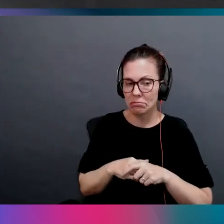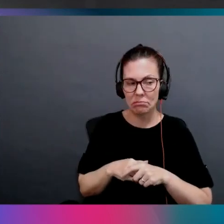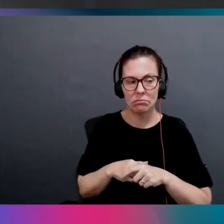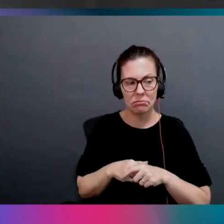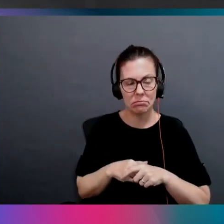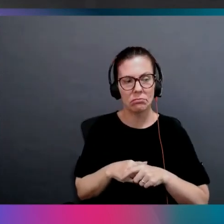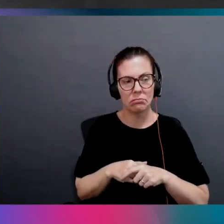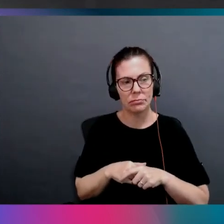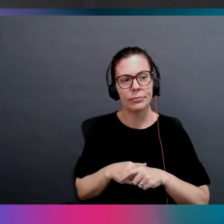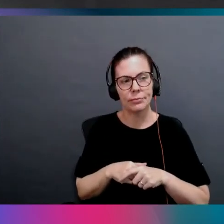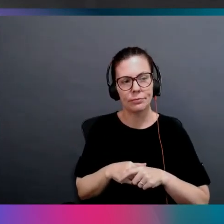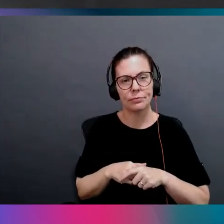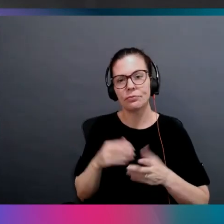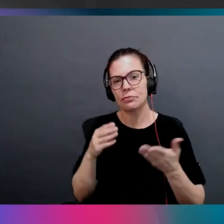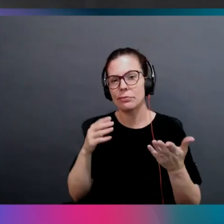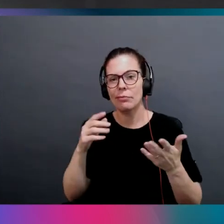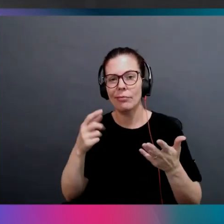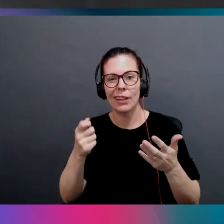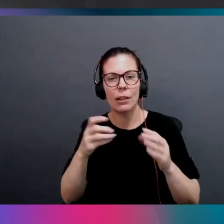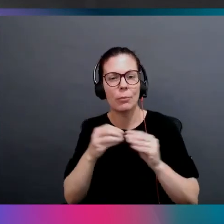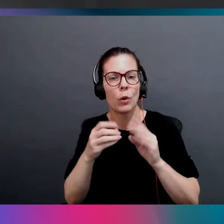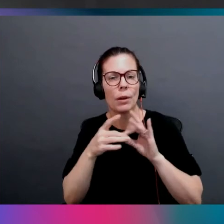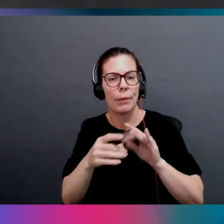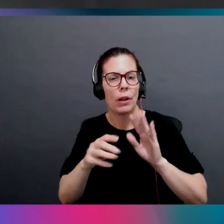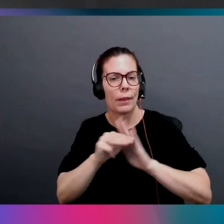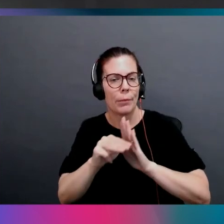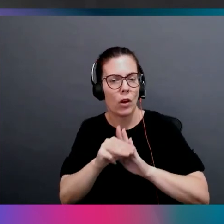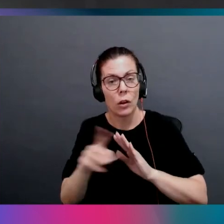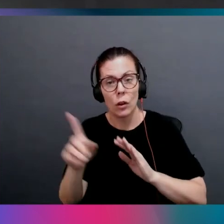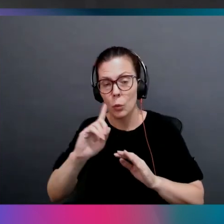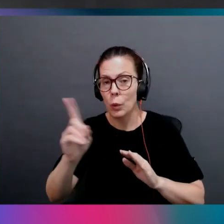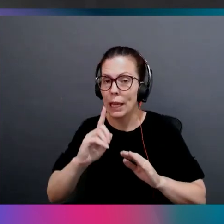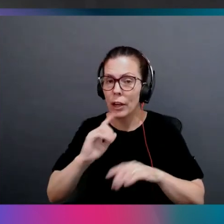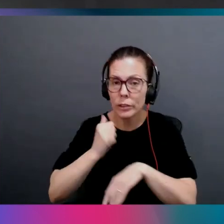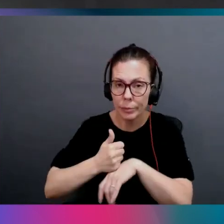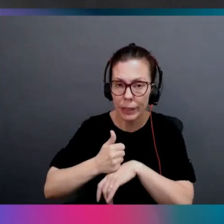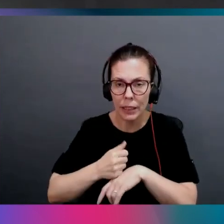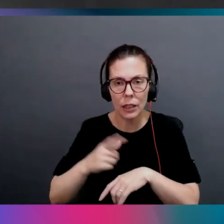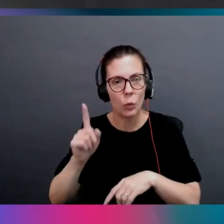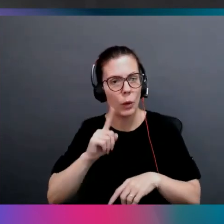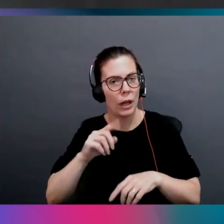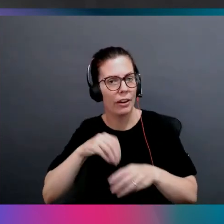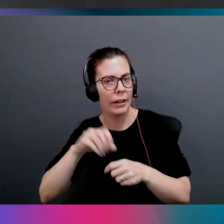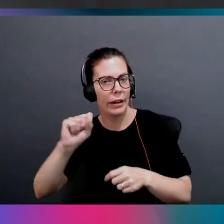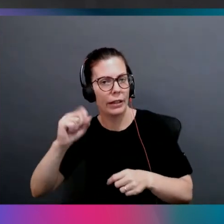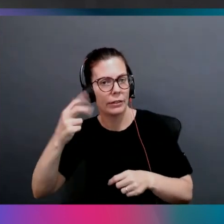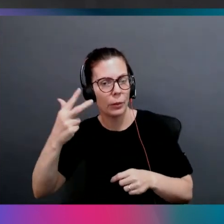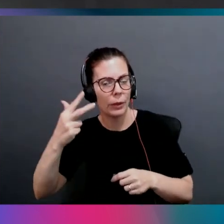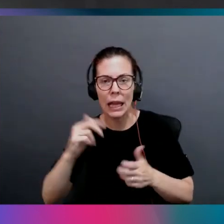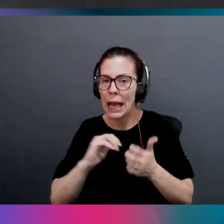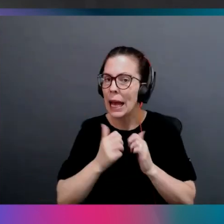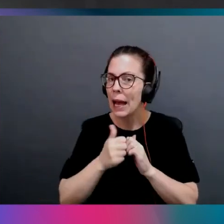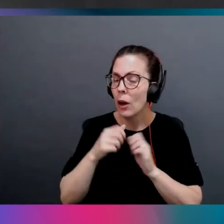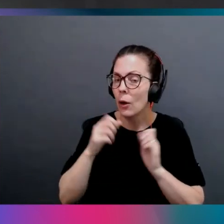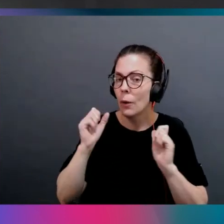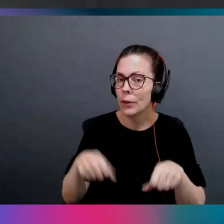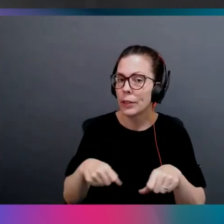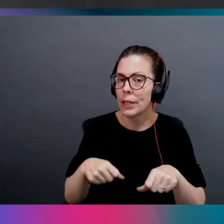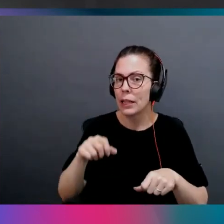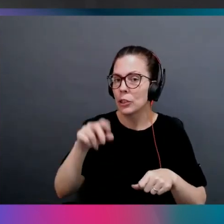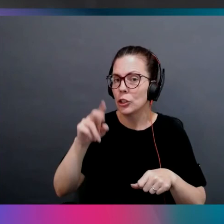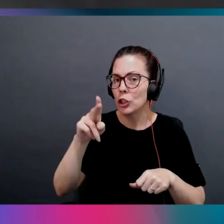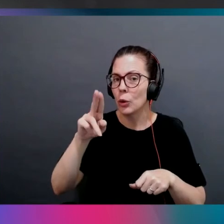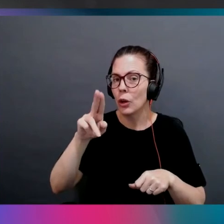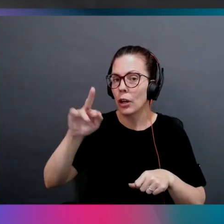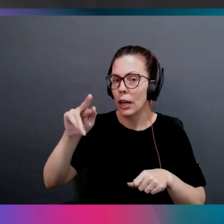So this is a little bit about the model, right? Where's the model sitting? Where is it in the S3? How can I hit its URI so I